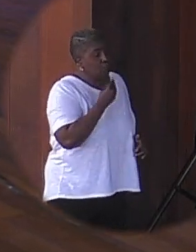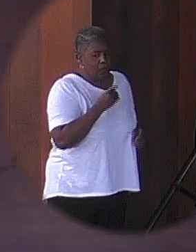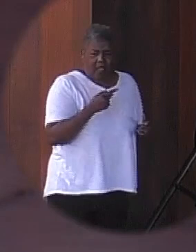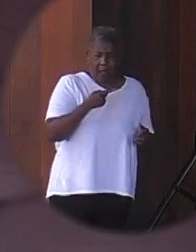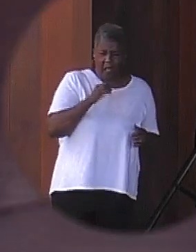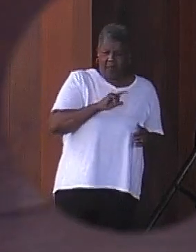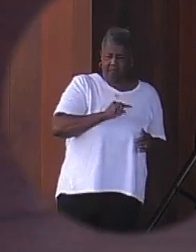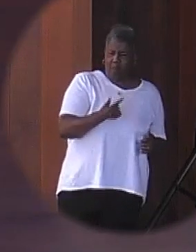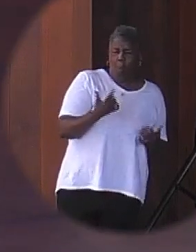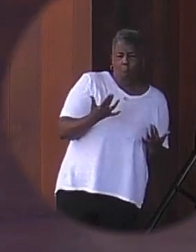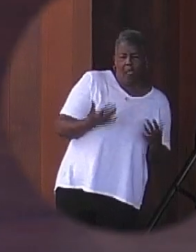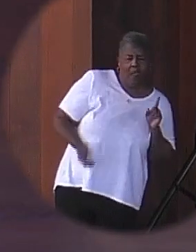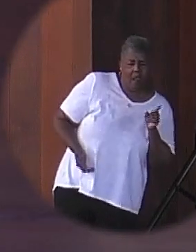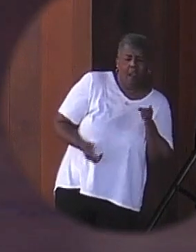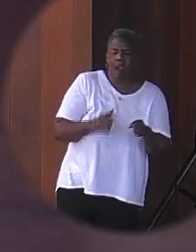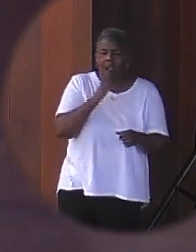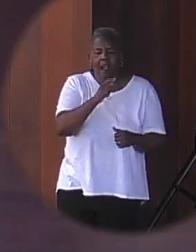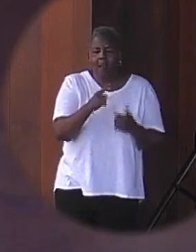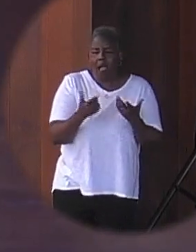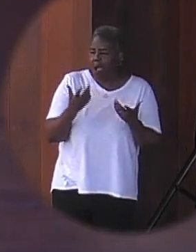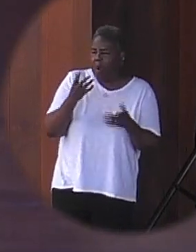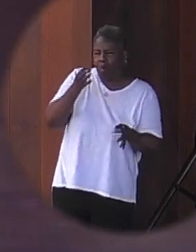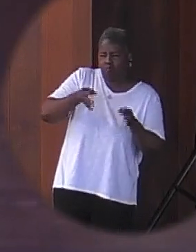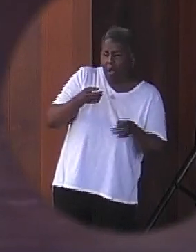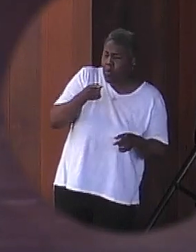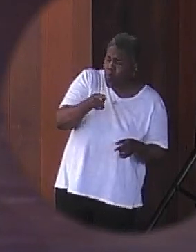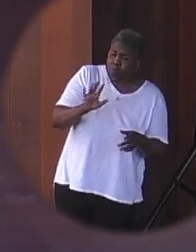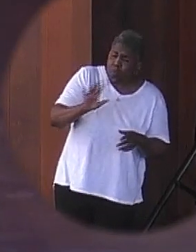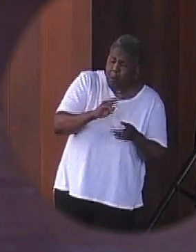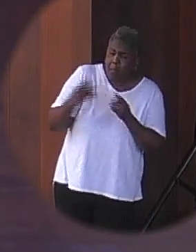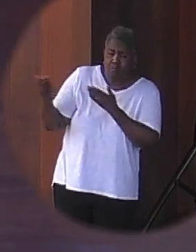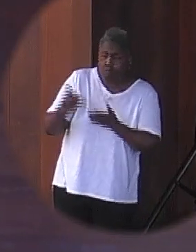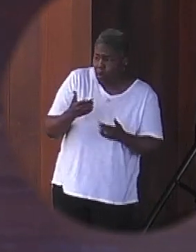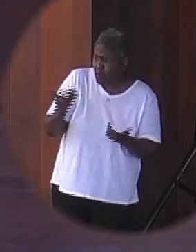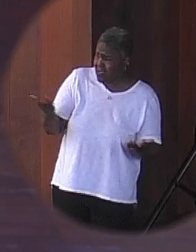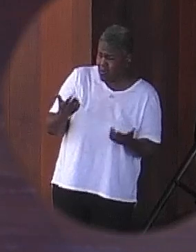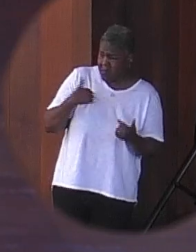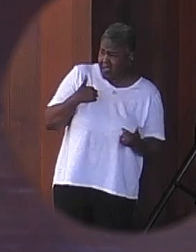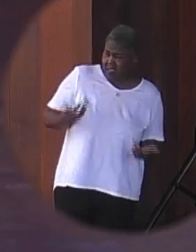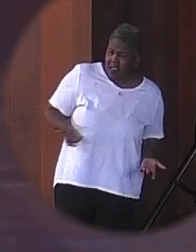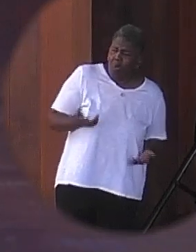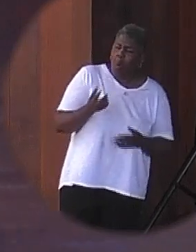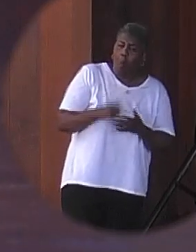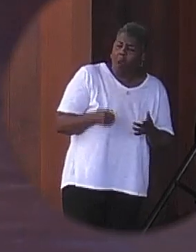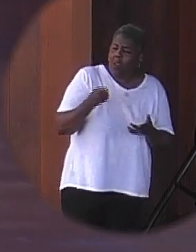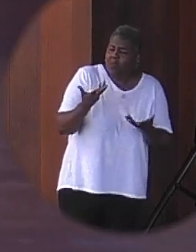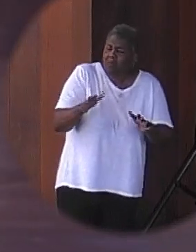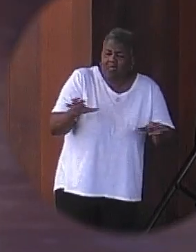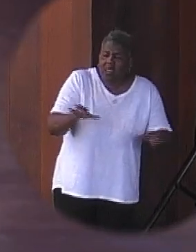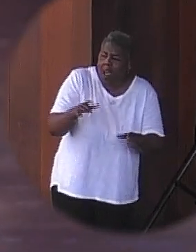Pilate flips it back and says, "Hold on, I'm not the one on trial here. You are. Your people brought you to me. What have you